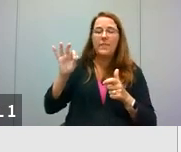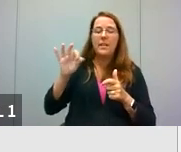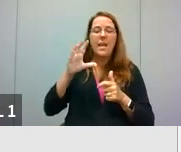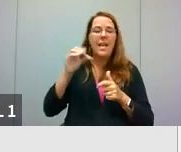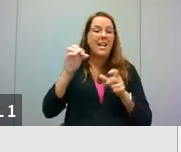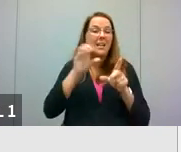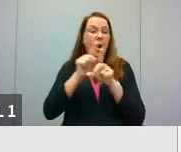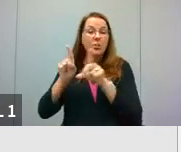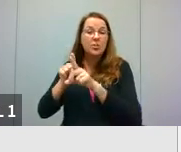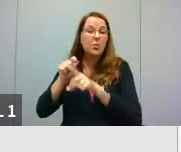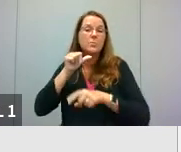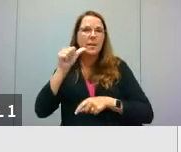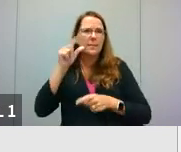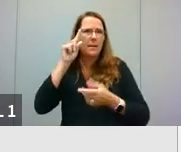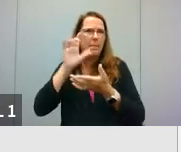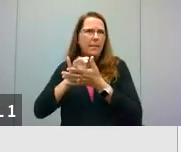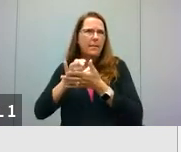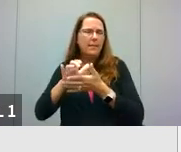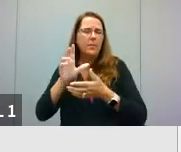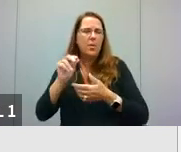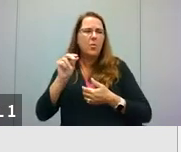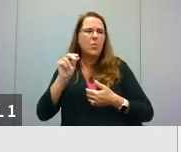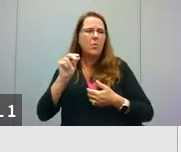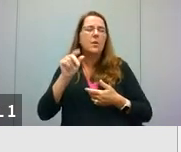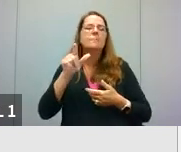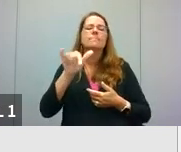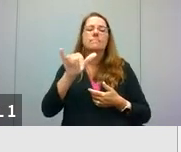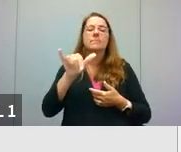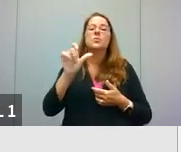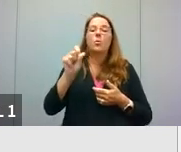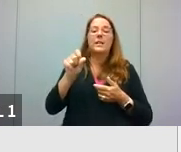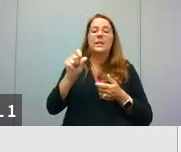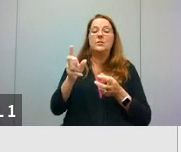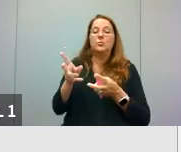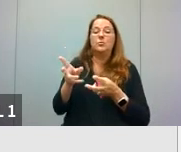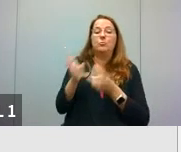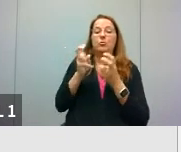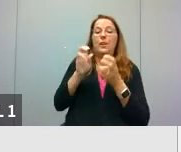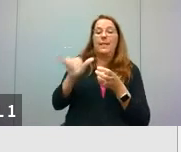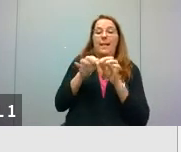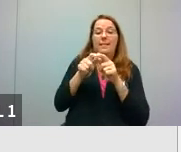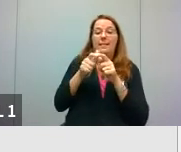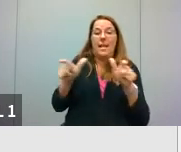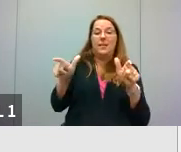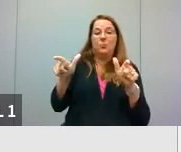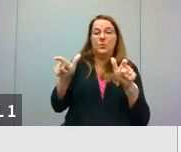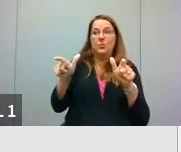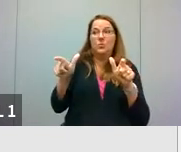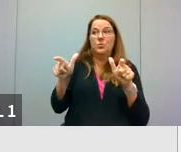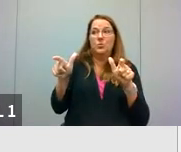doesn't, I believe, have, no. So we need to bring that language